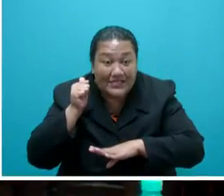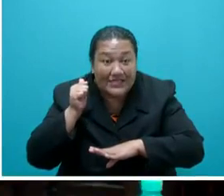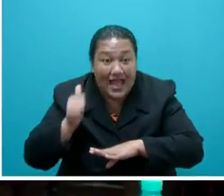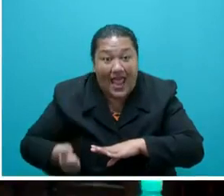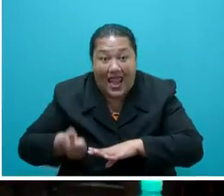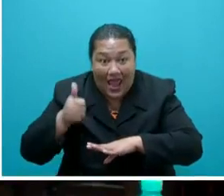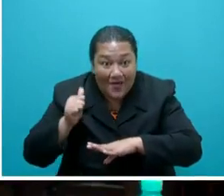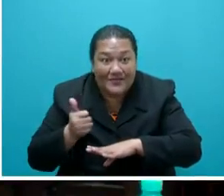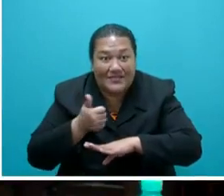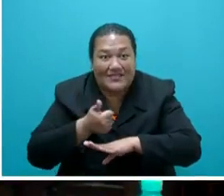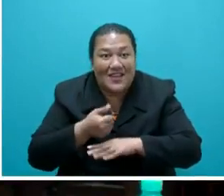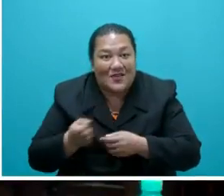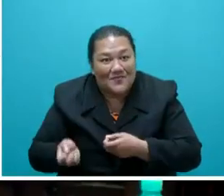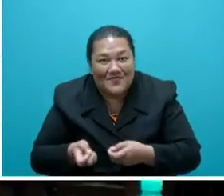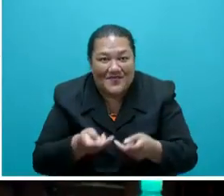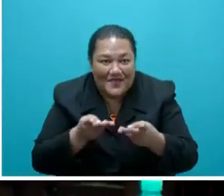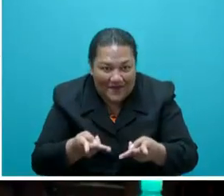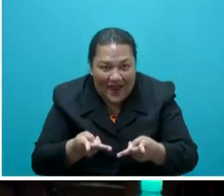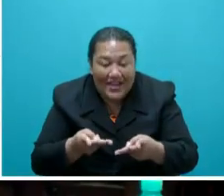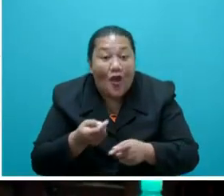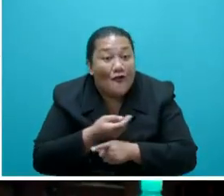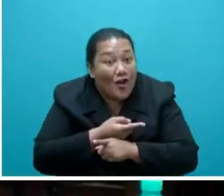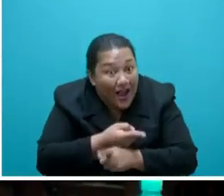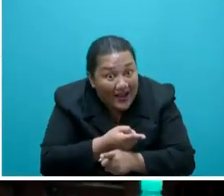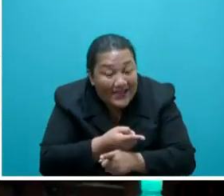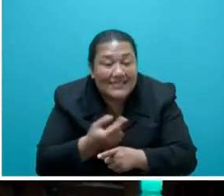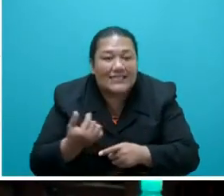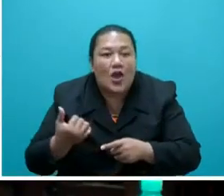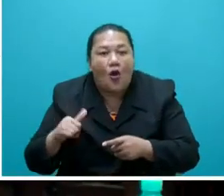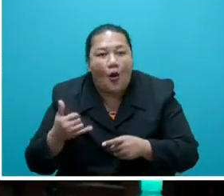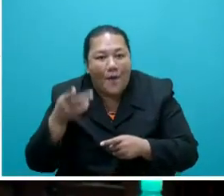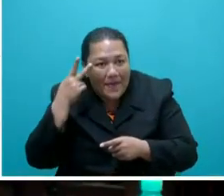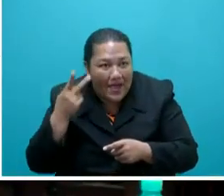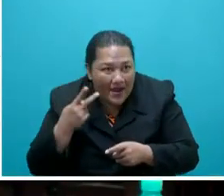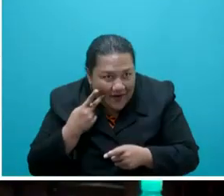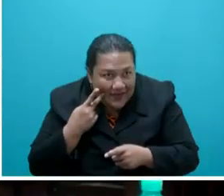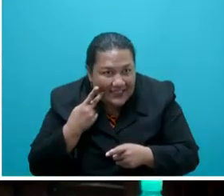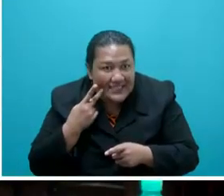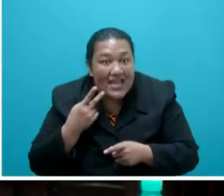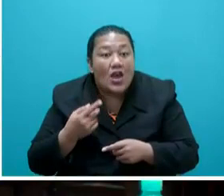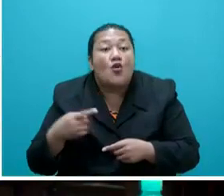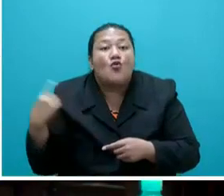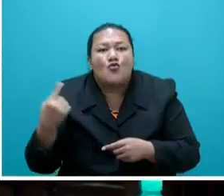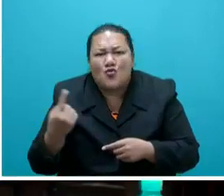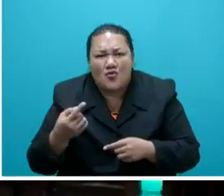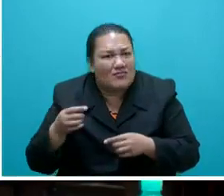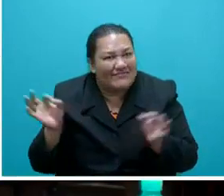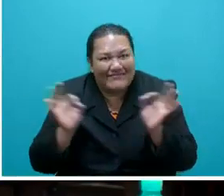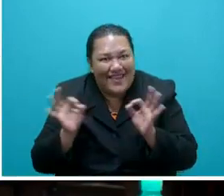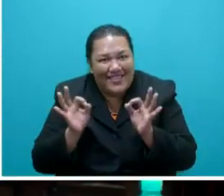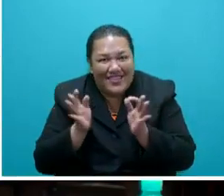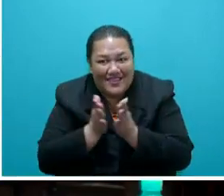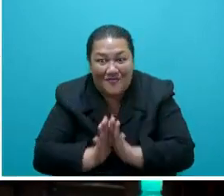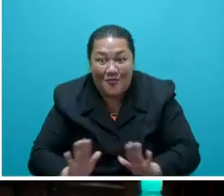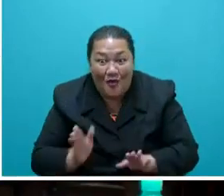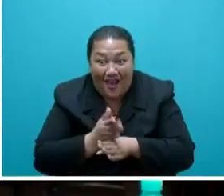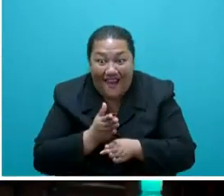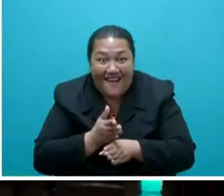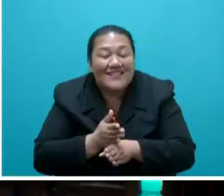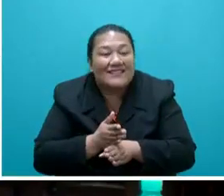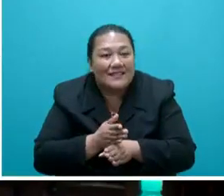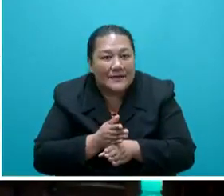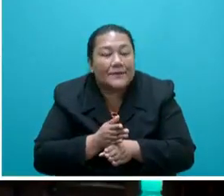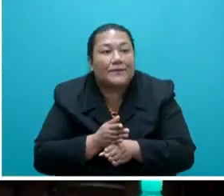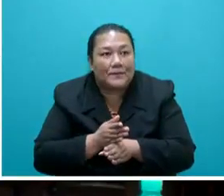all parents and guardians of children below the age of 18 years who do not have a source of income, to cater for the immediate